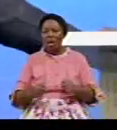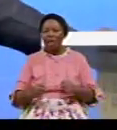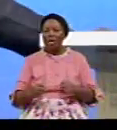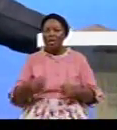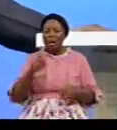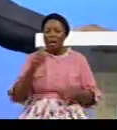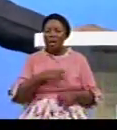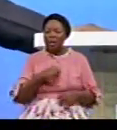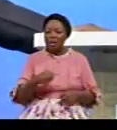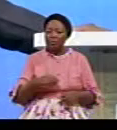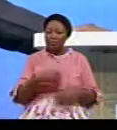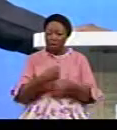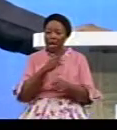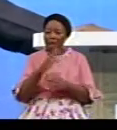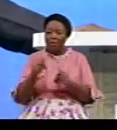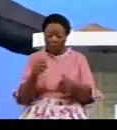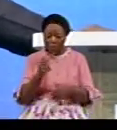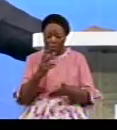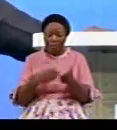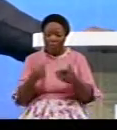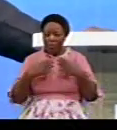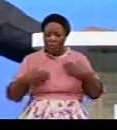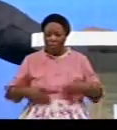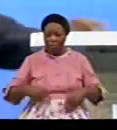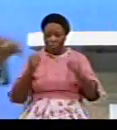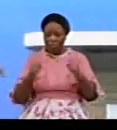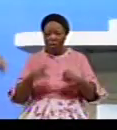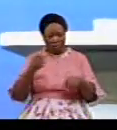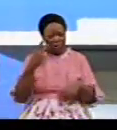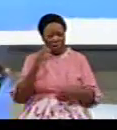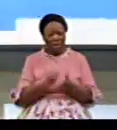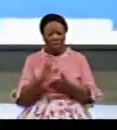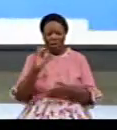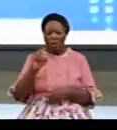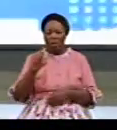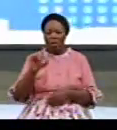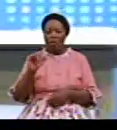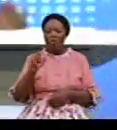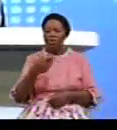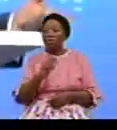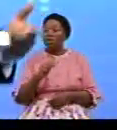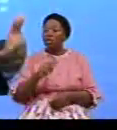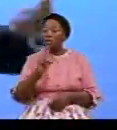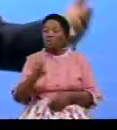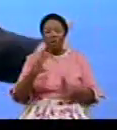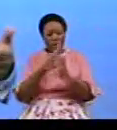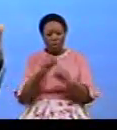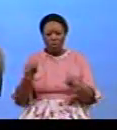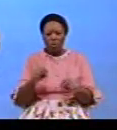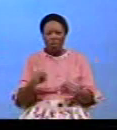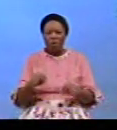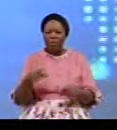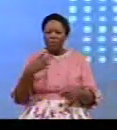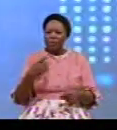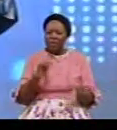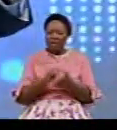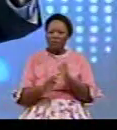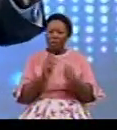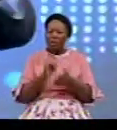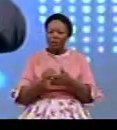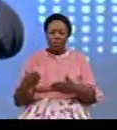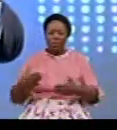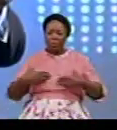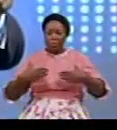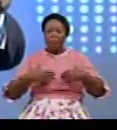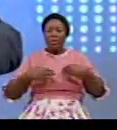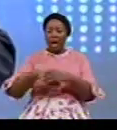God bless you there. Anywhere you are, to my right, in front, and then at the left, and far away there in